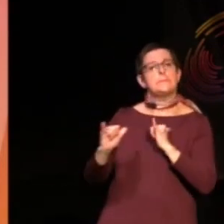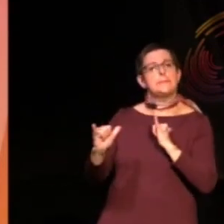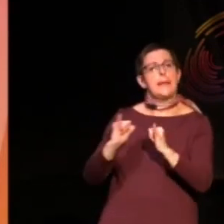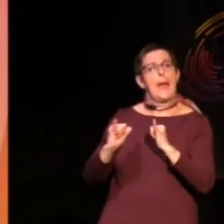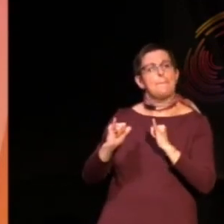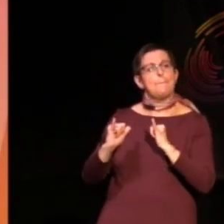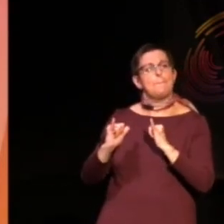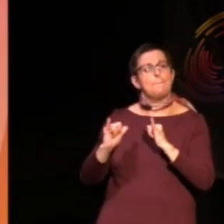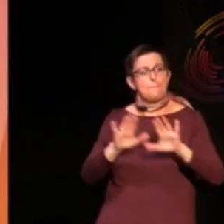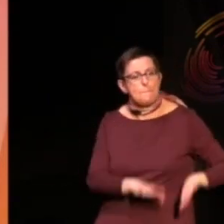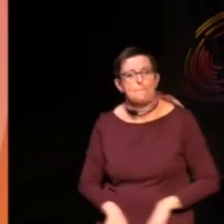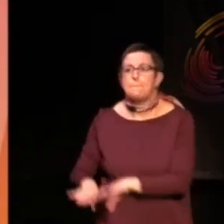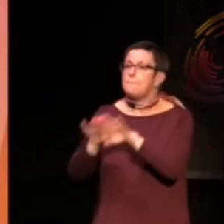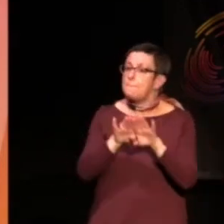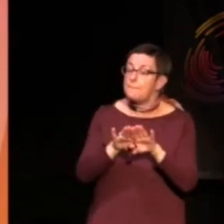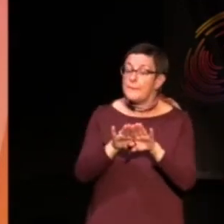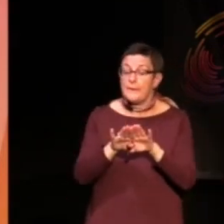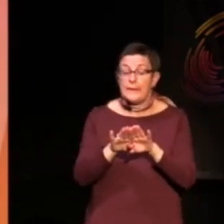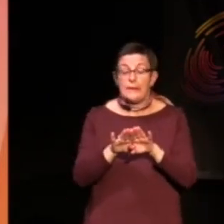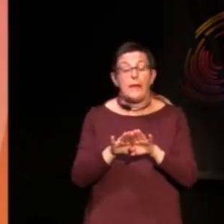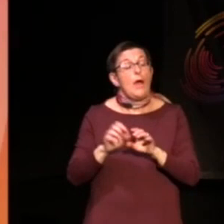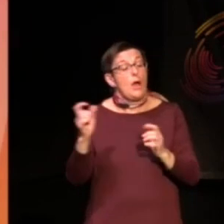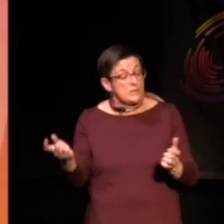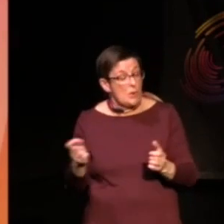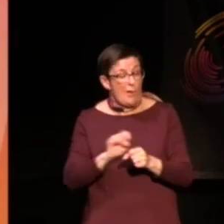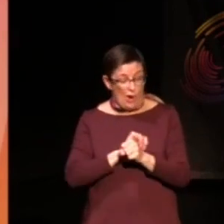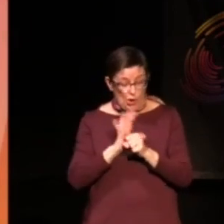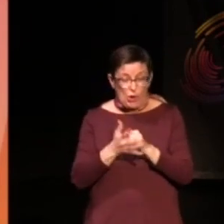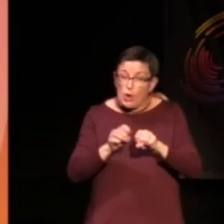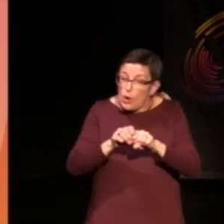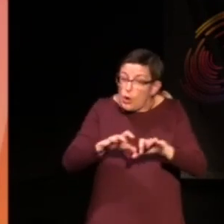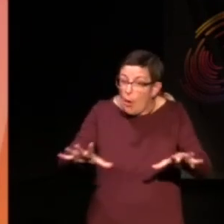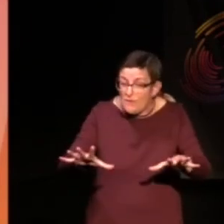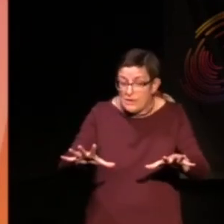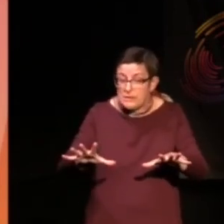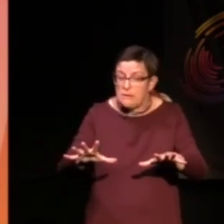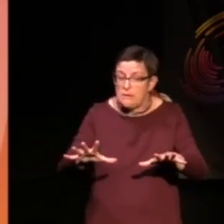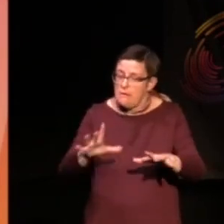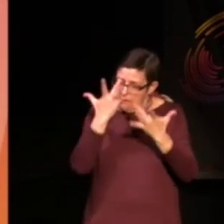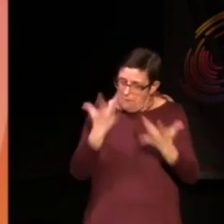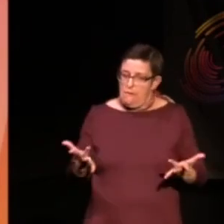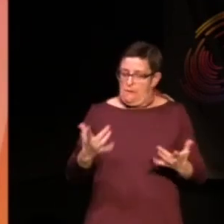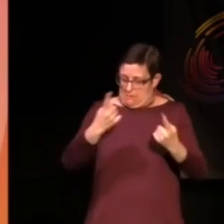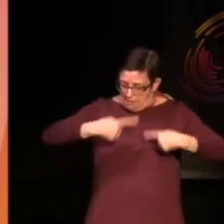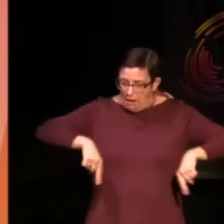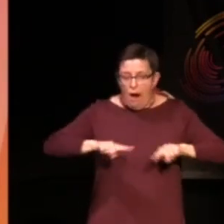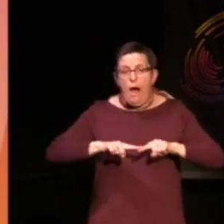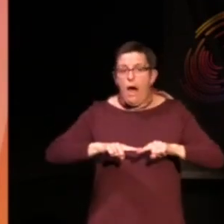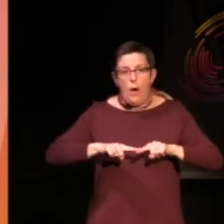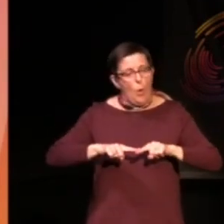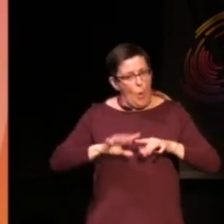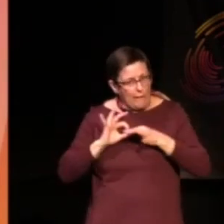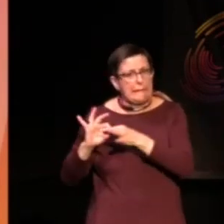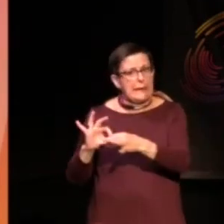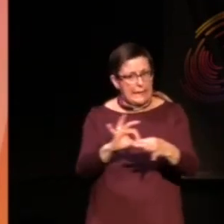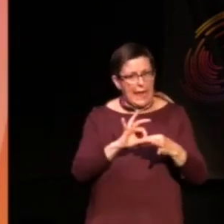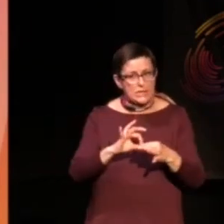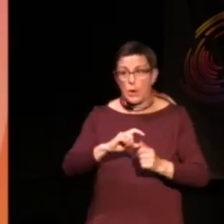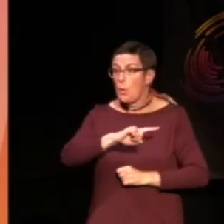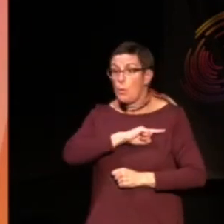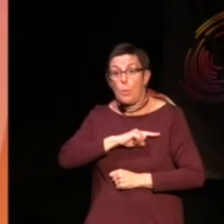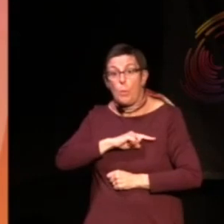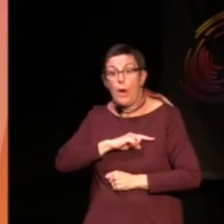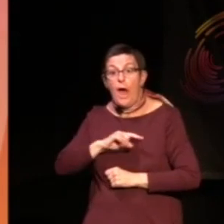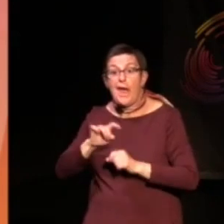we all are. A virus originating in one part of the world can change the lives and livelihoods of people living miles